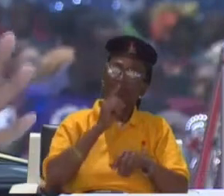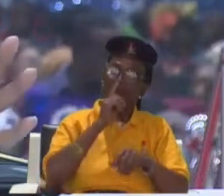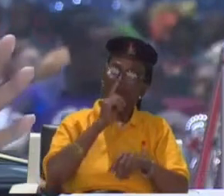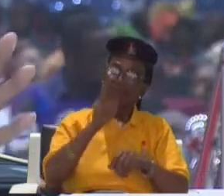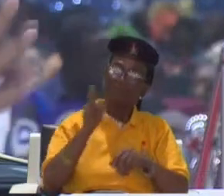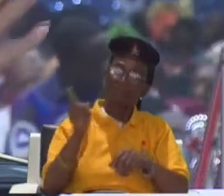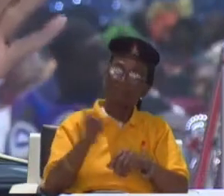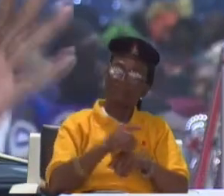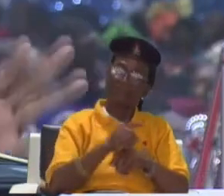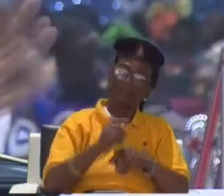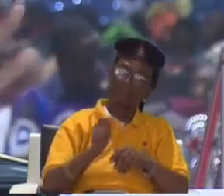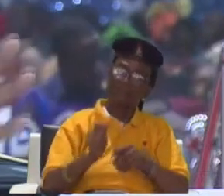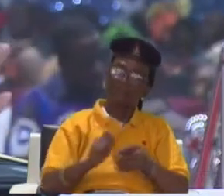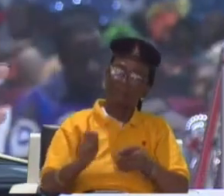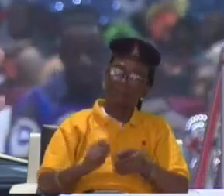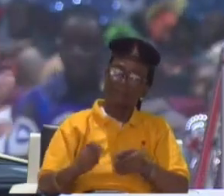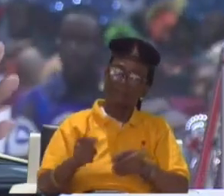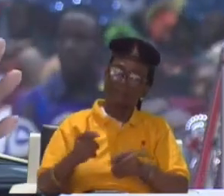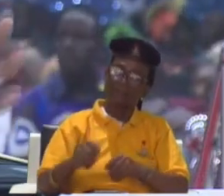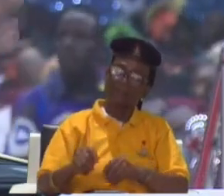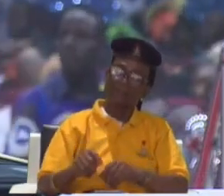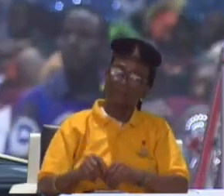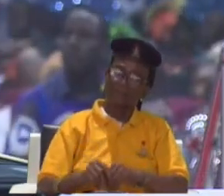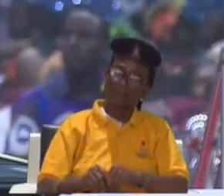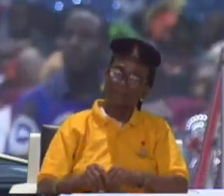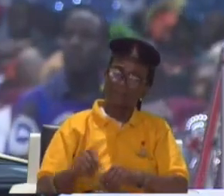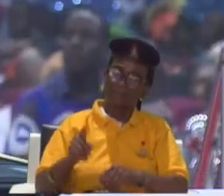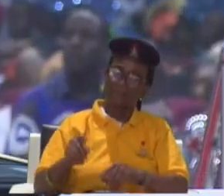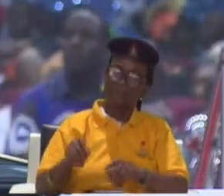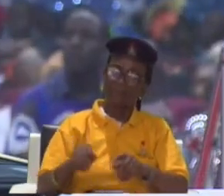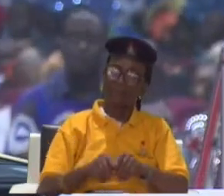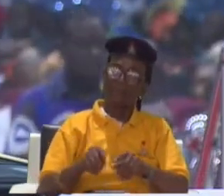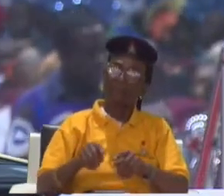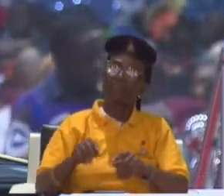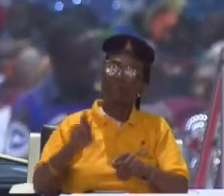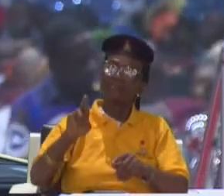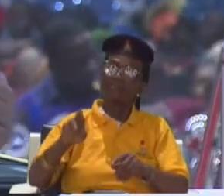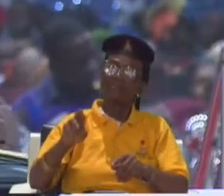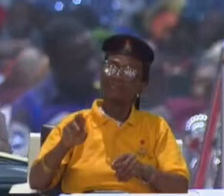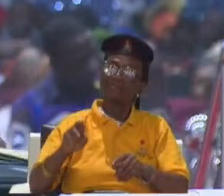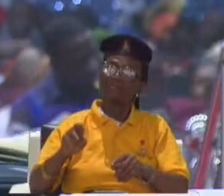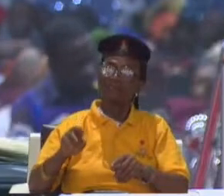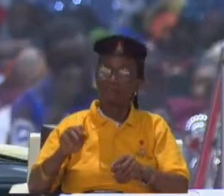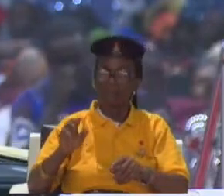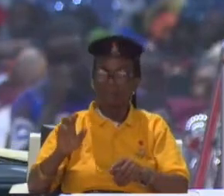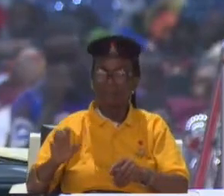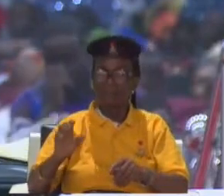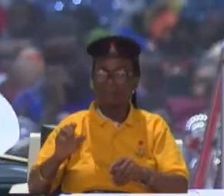write the checks, Redeemed Christian Church of God, camp projects.